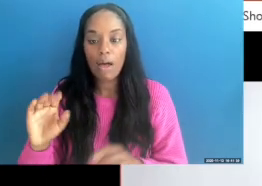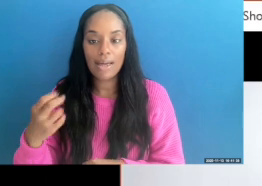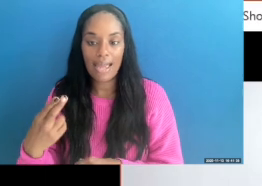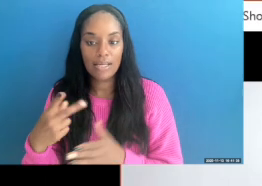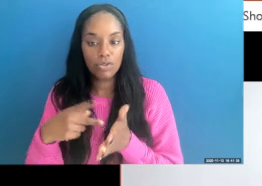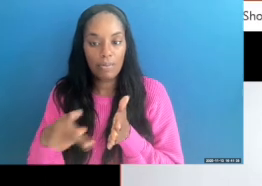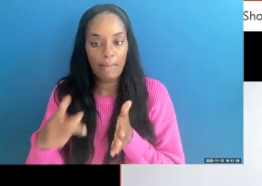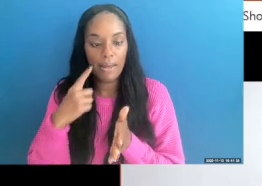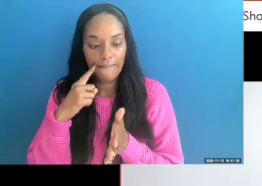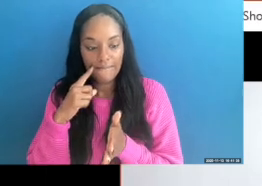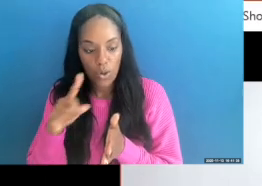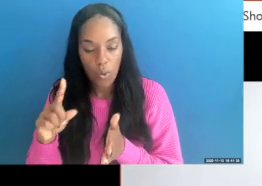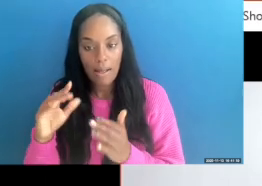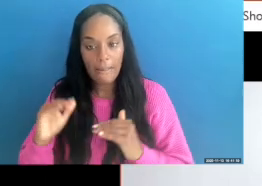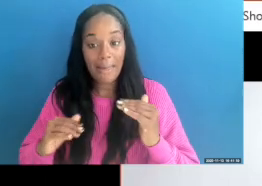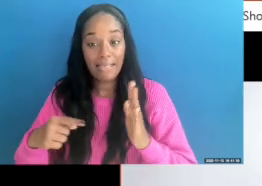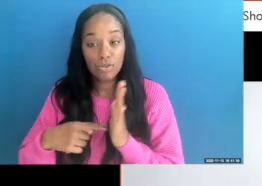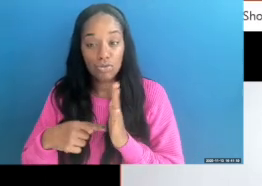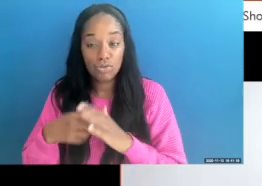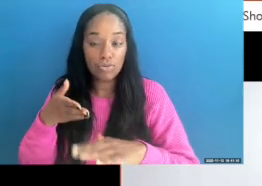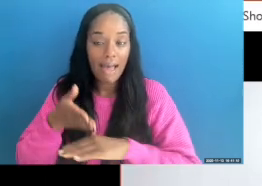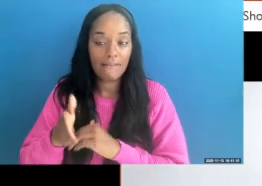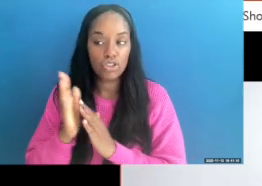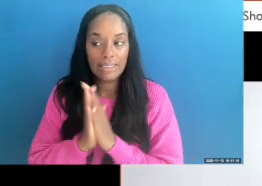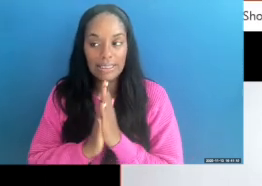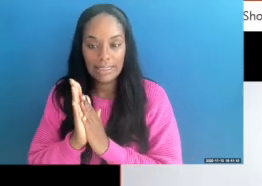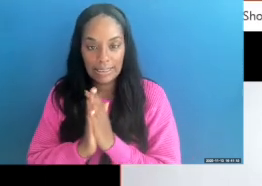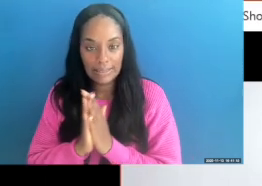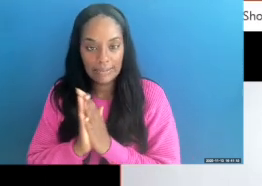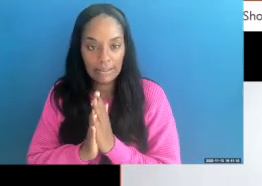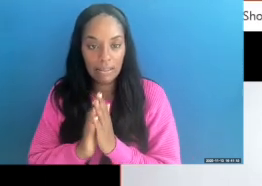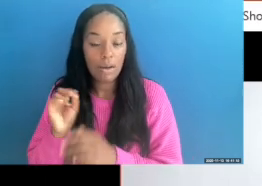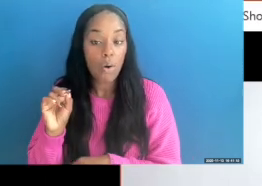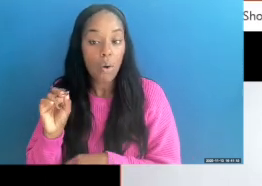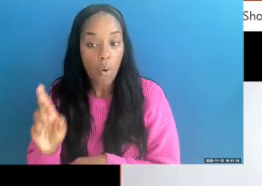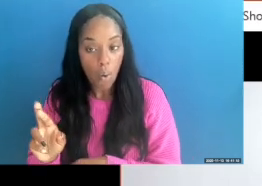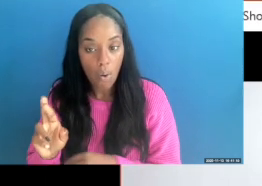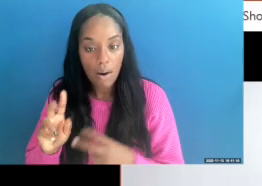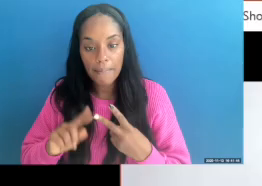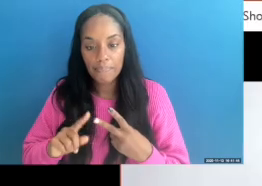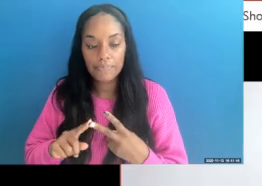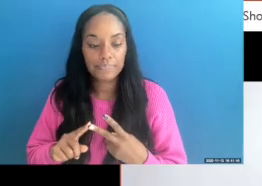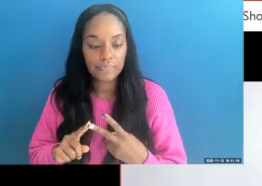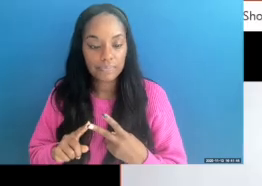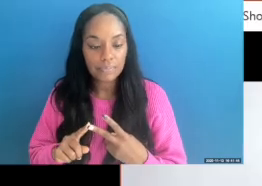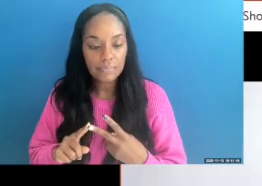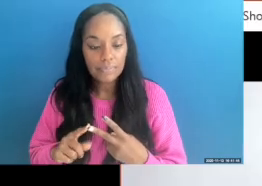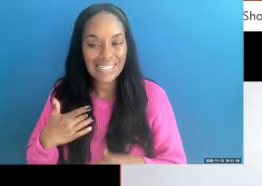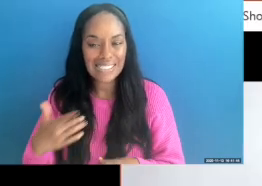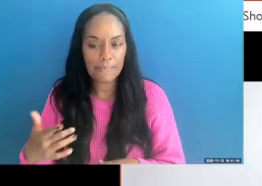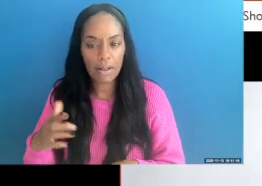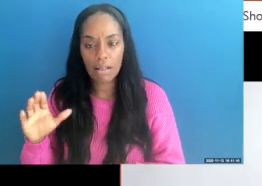only allow a cash payment for the balance due after incentives,